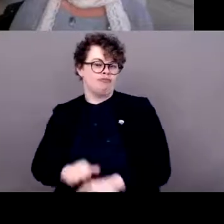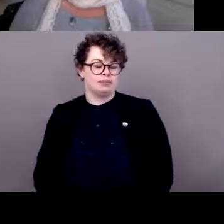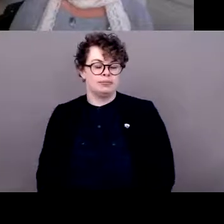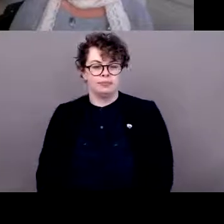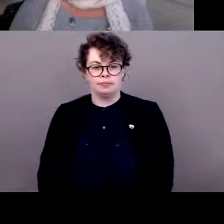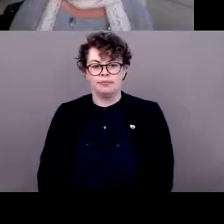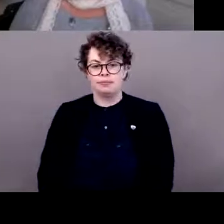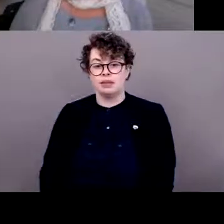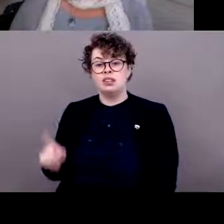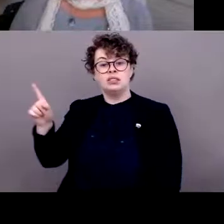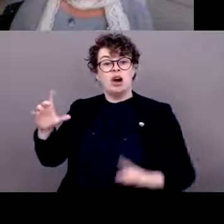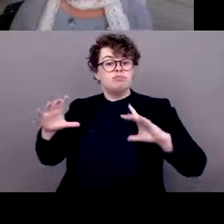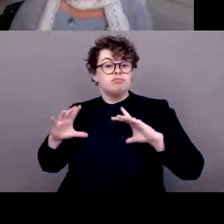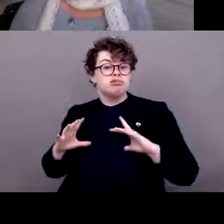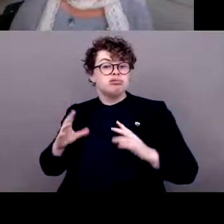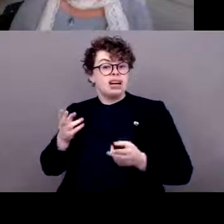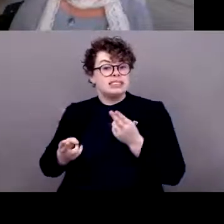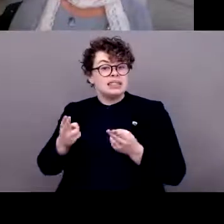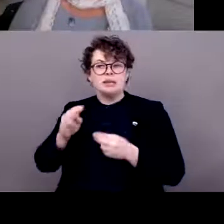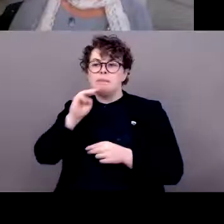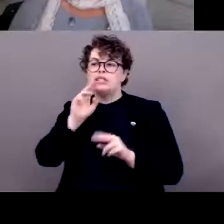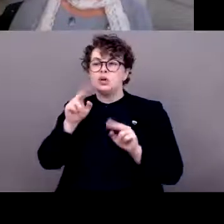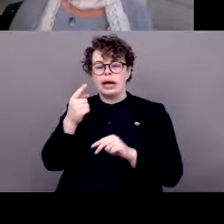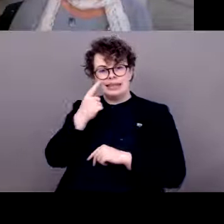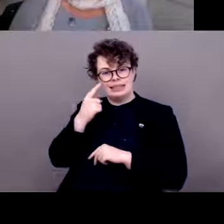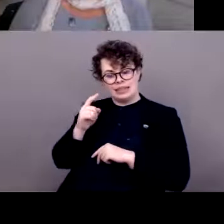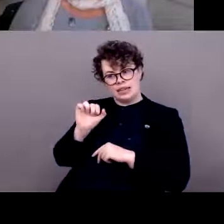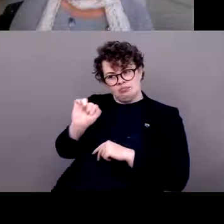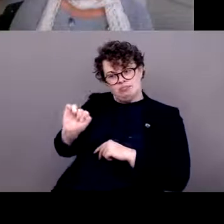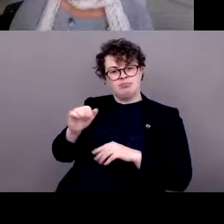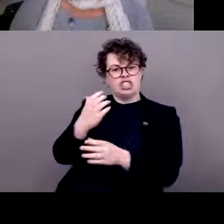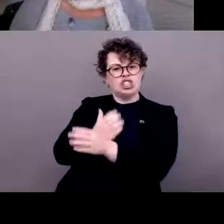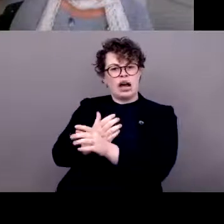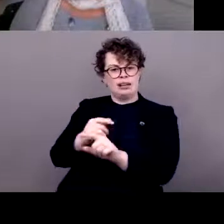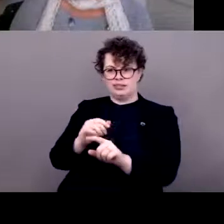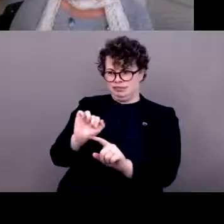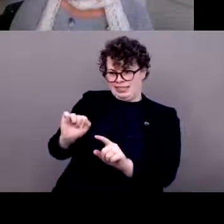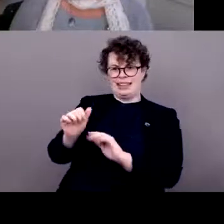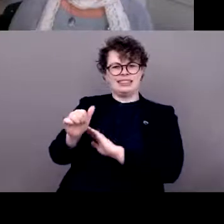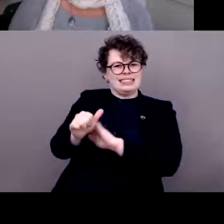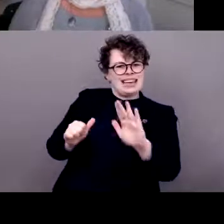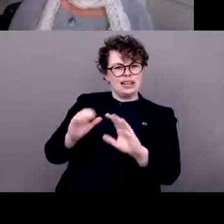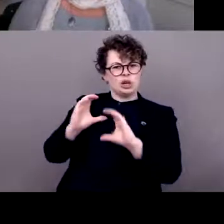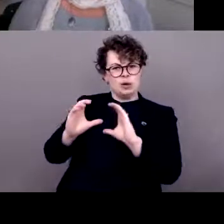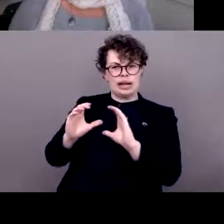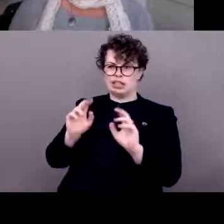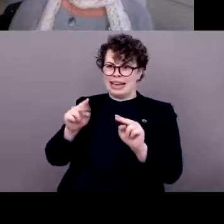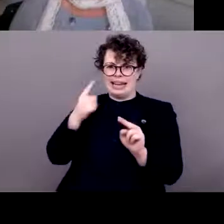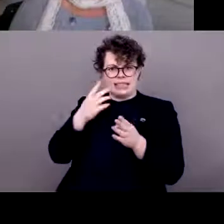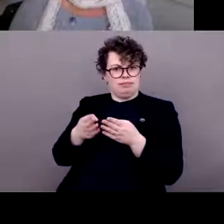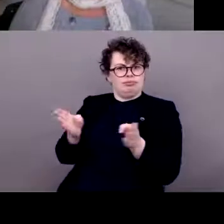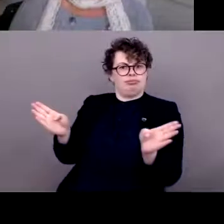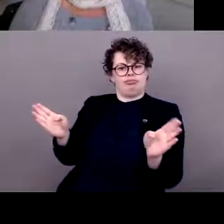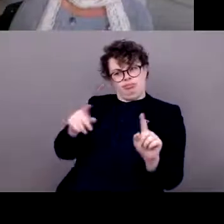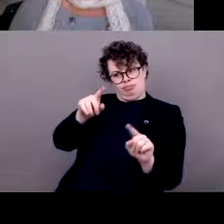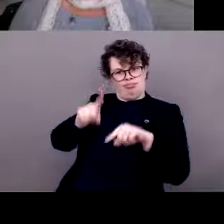informal assessment allows you to sort of sample, if you like, the range of the child's communicative repertoire. And that can help